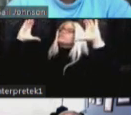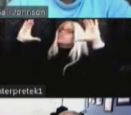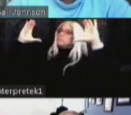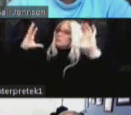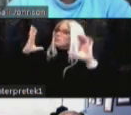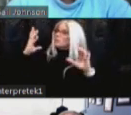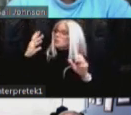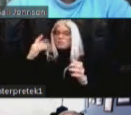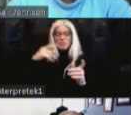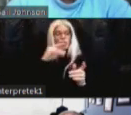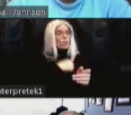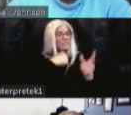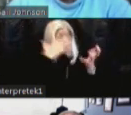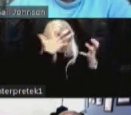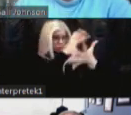But